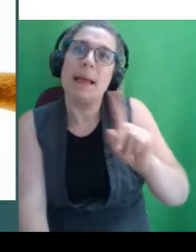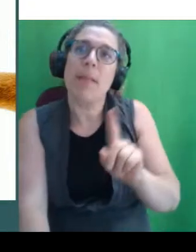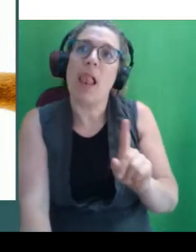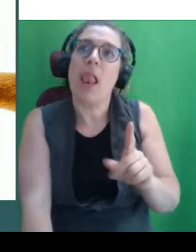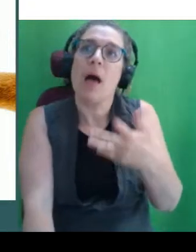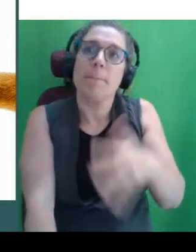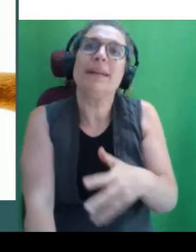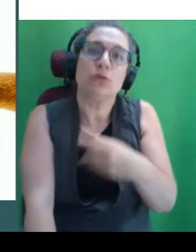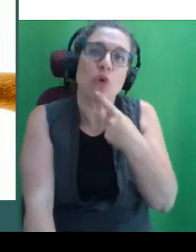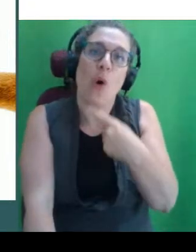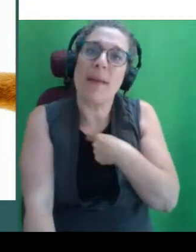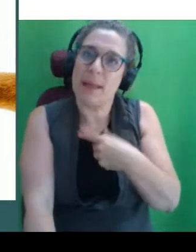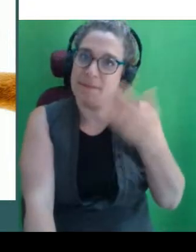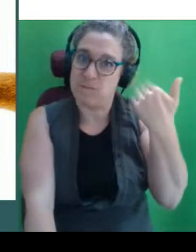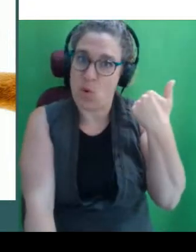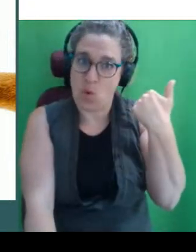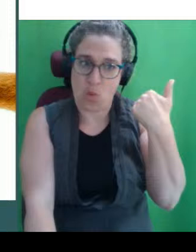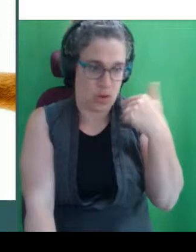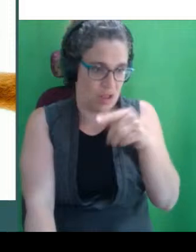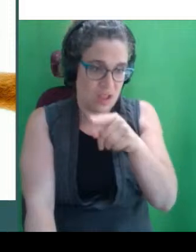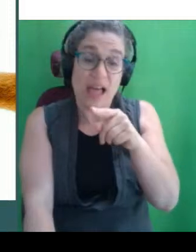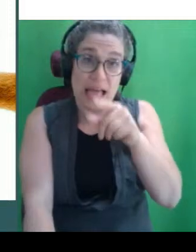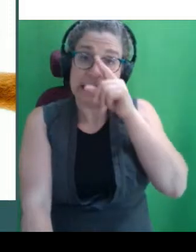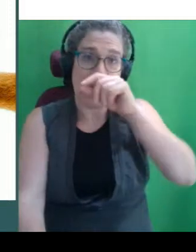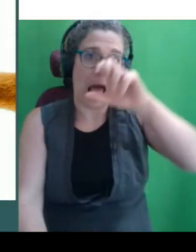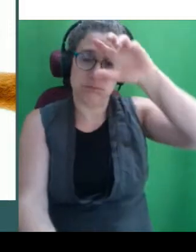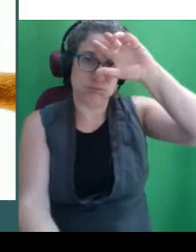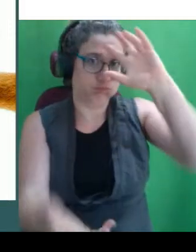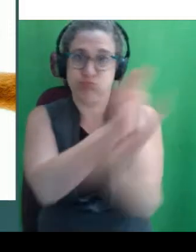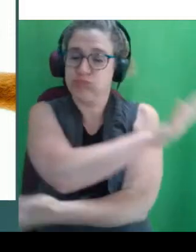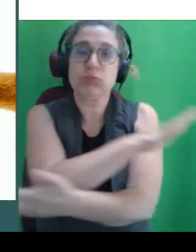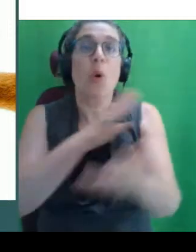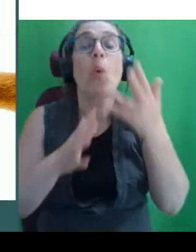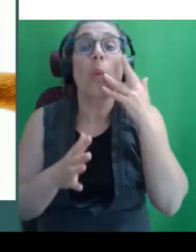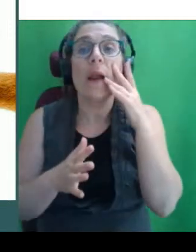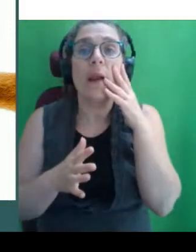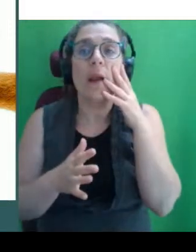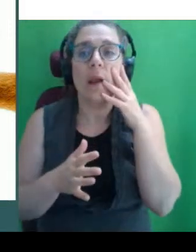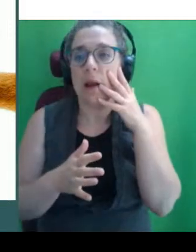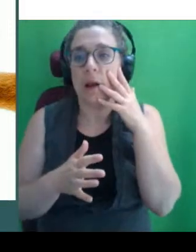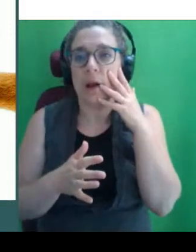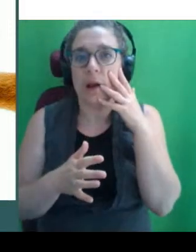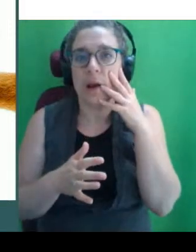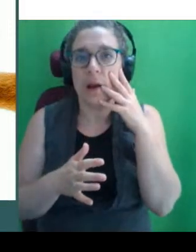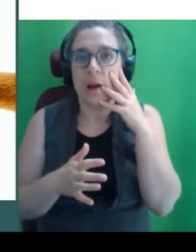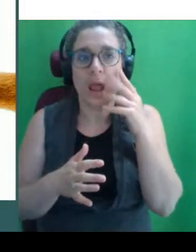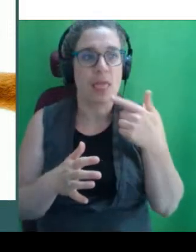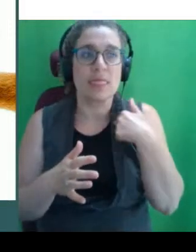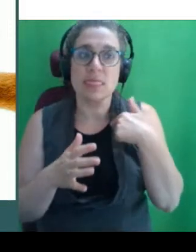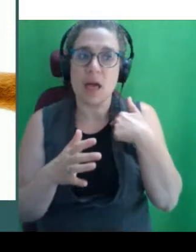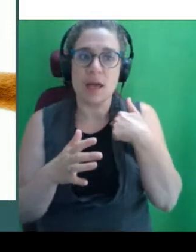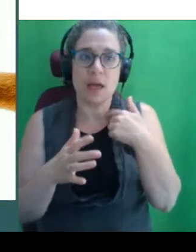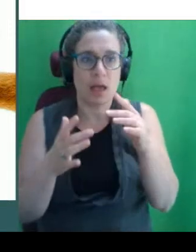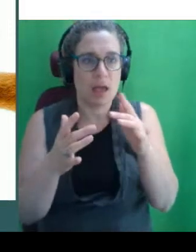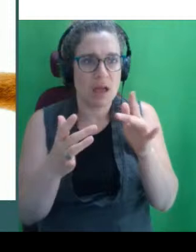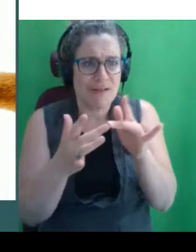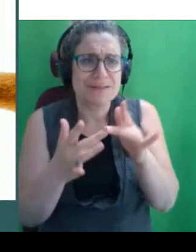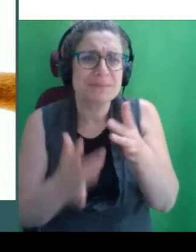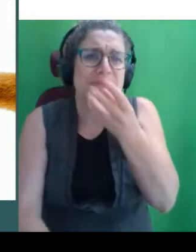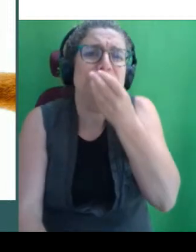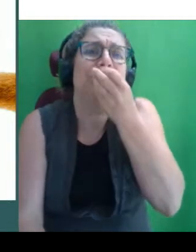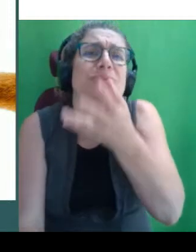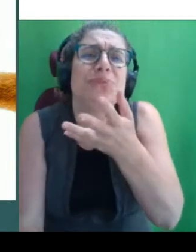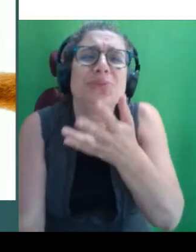that it can completely floor them when they coming in contact with this beautiful little